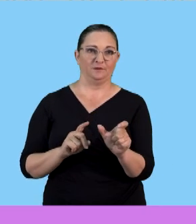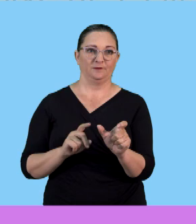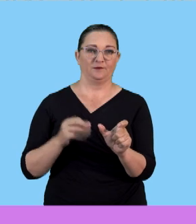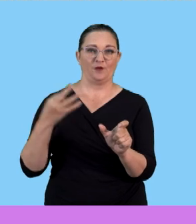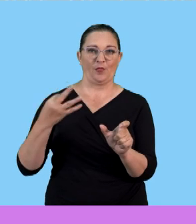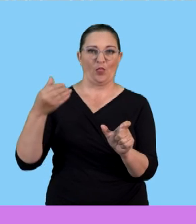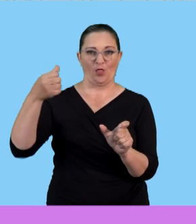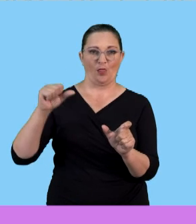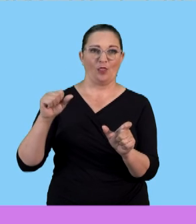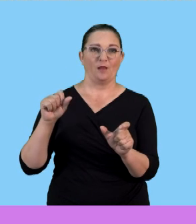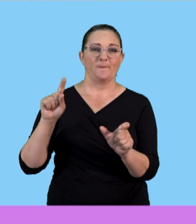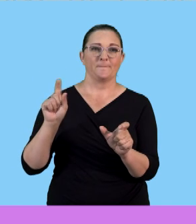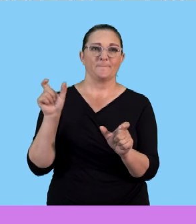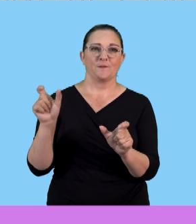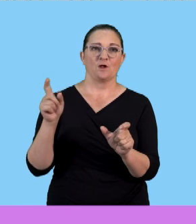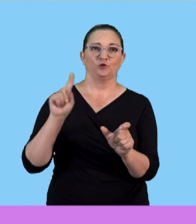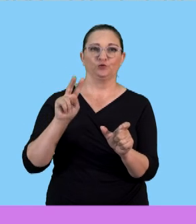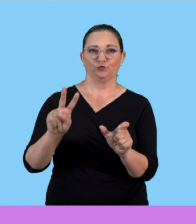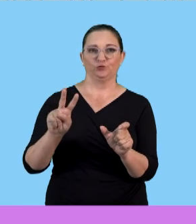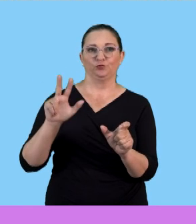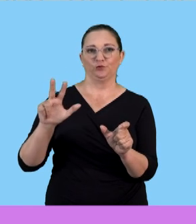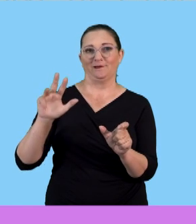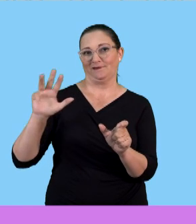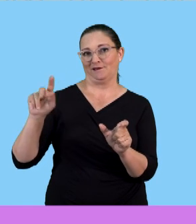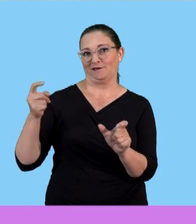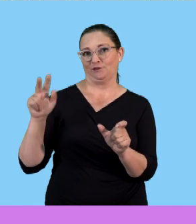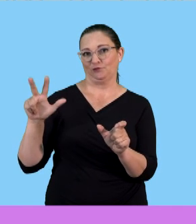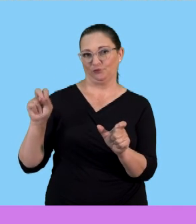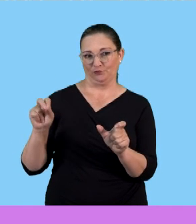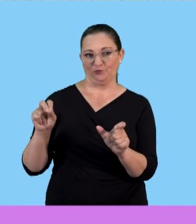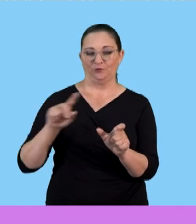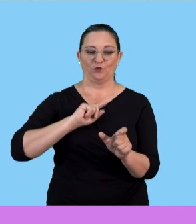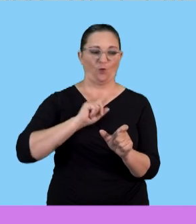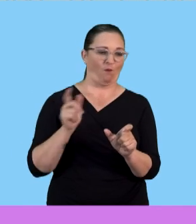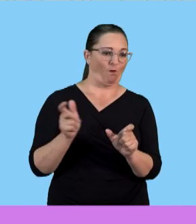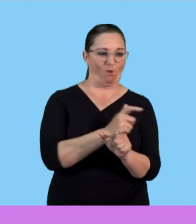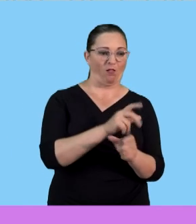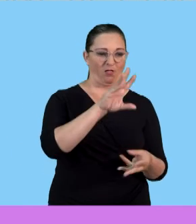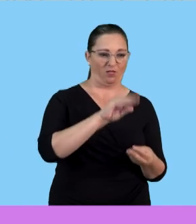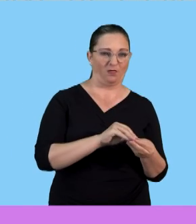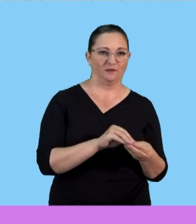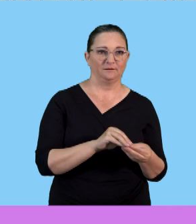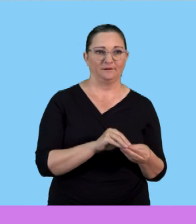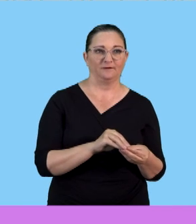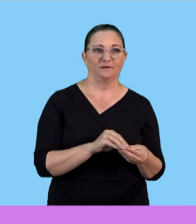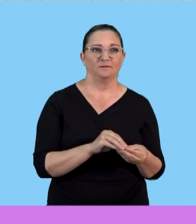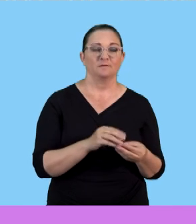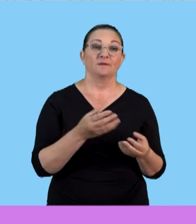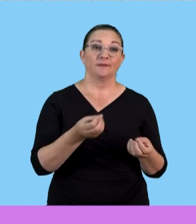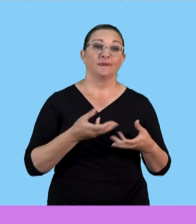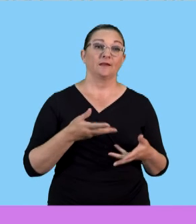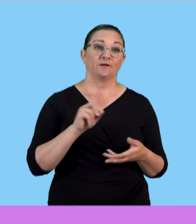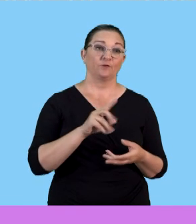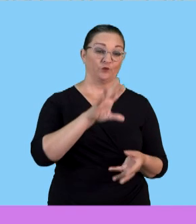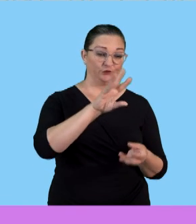plus the third block, which was 289 rand 20. Right, so now adding all those